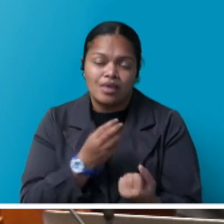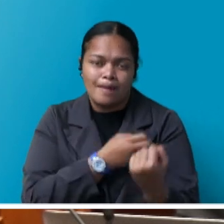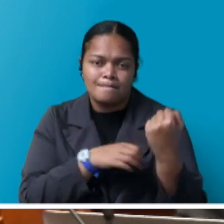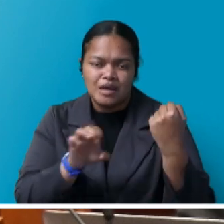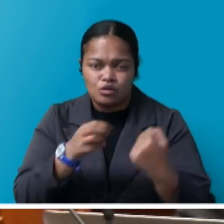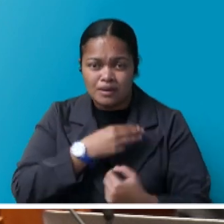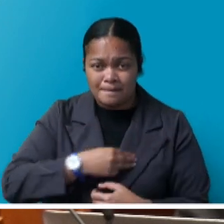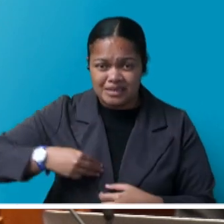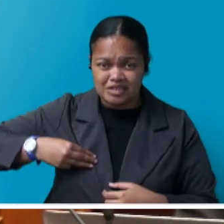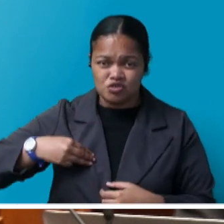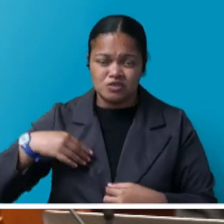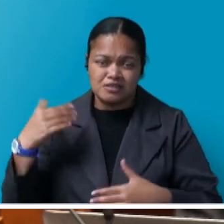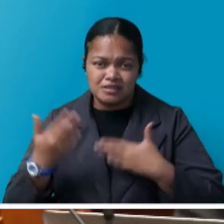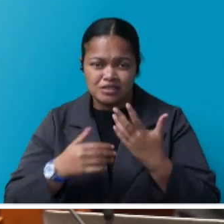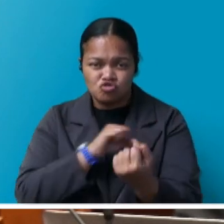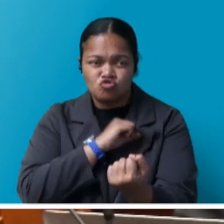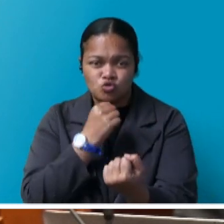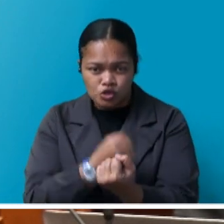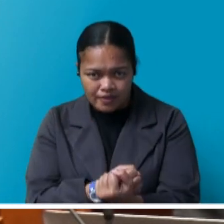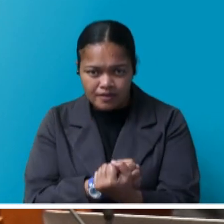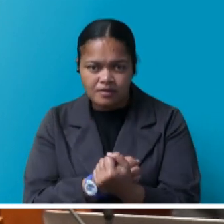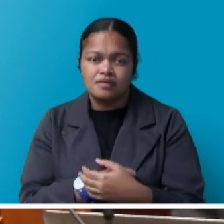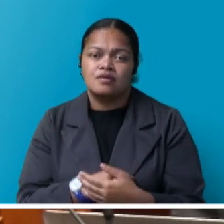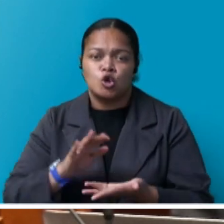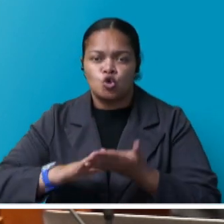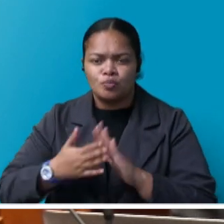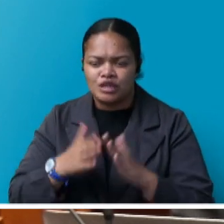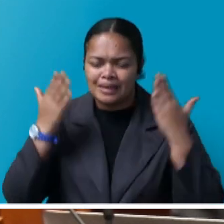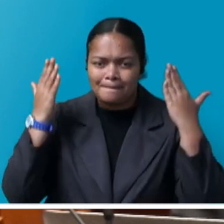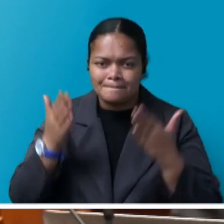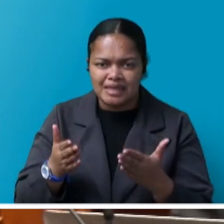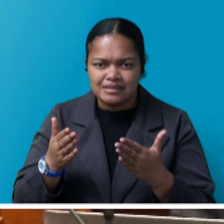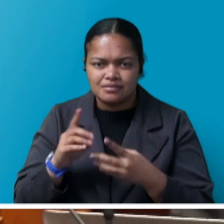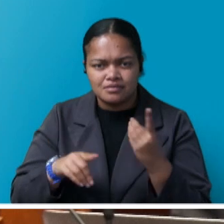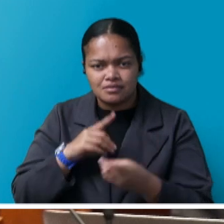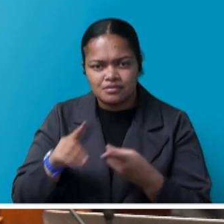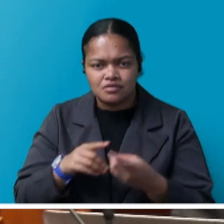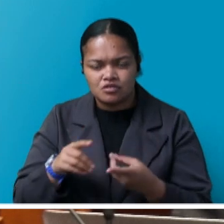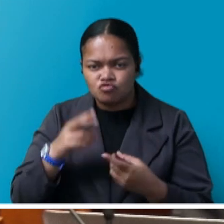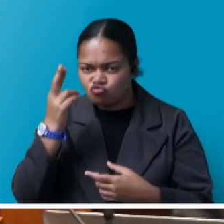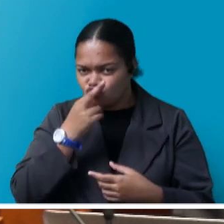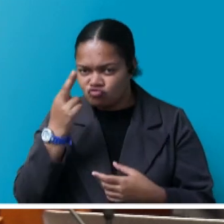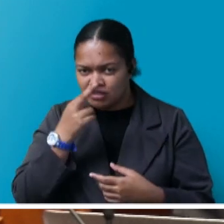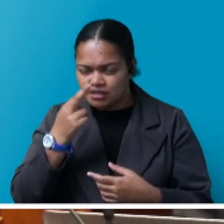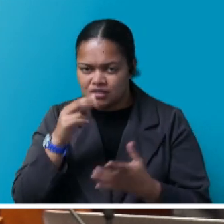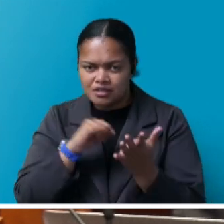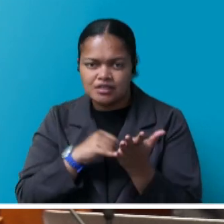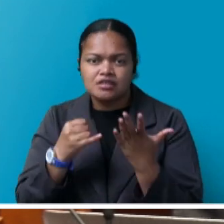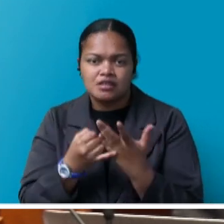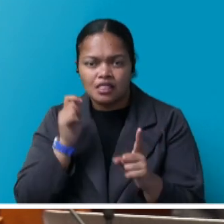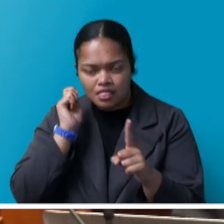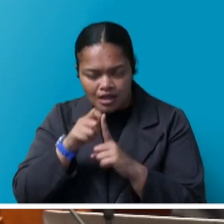is intensifying efforts to strengthen community-based disaster risk reduction initiatives. Through targeted